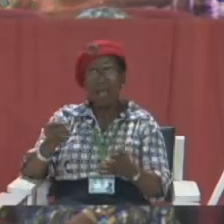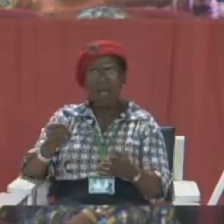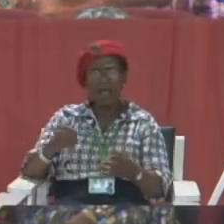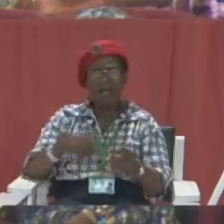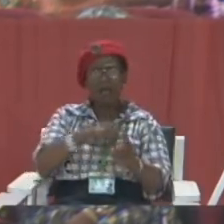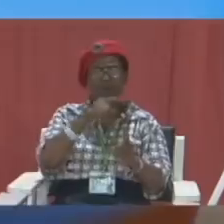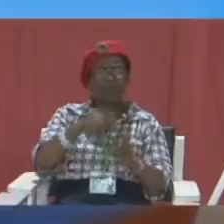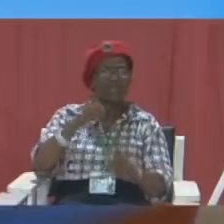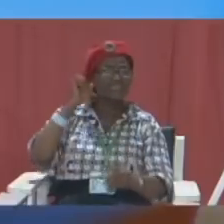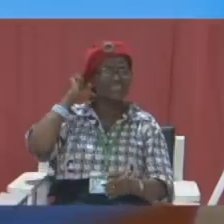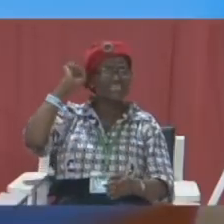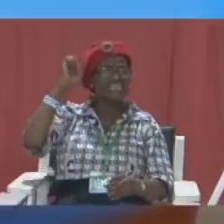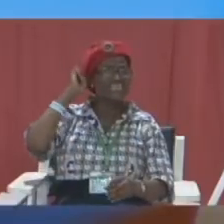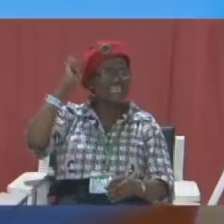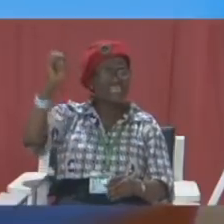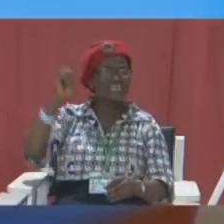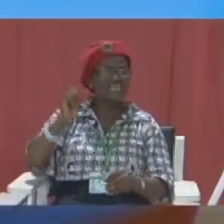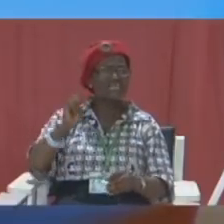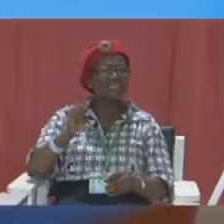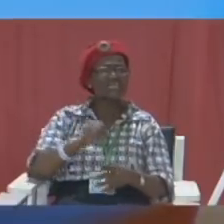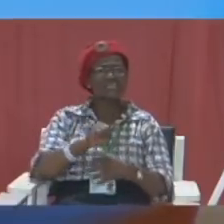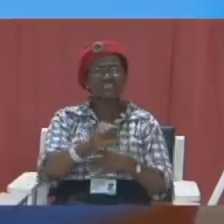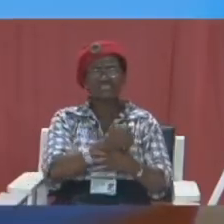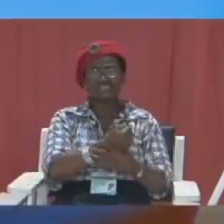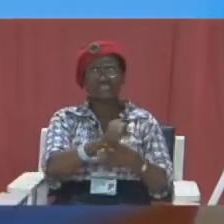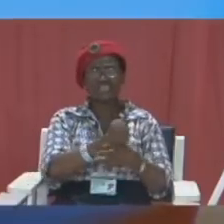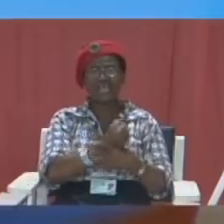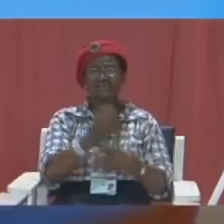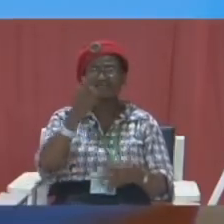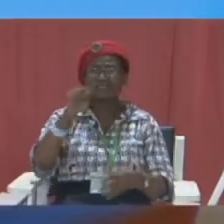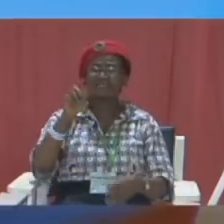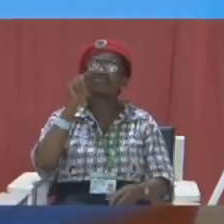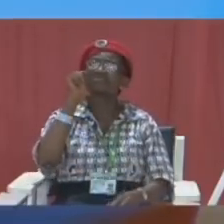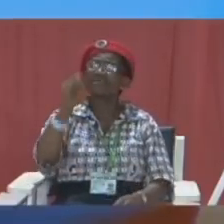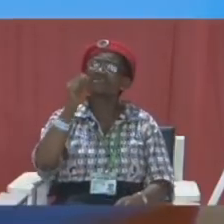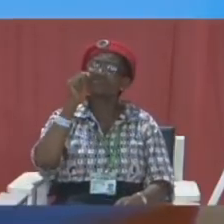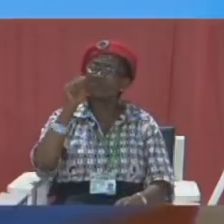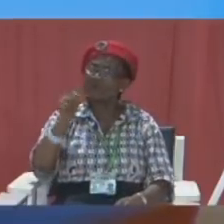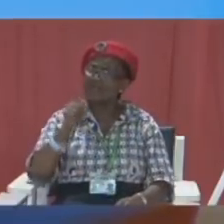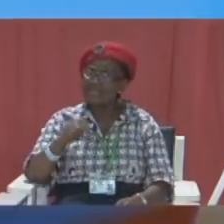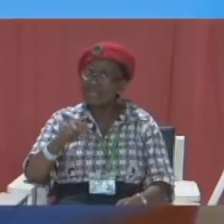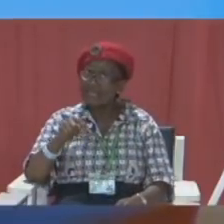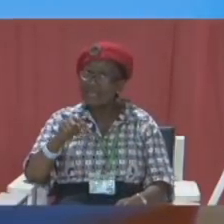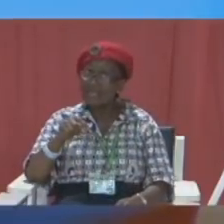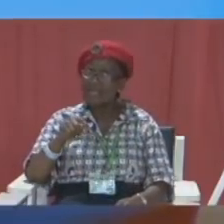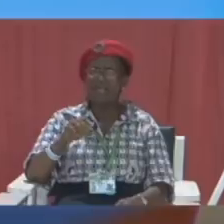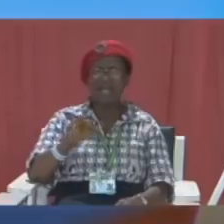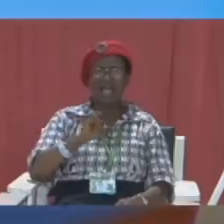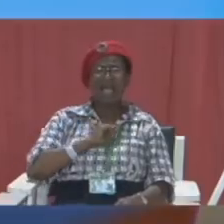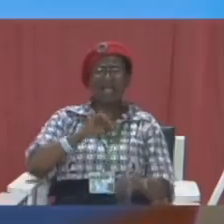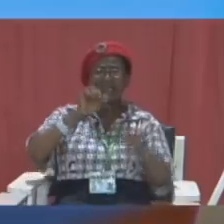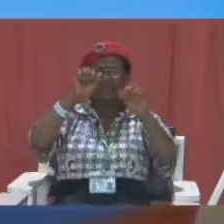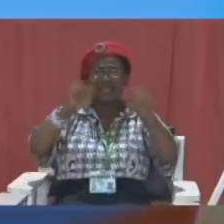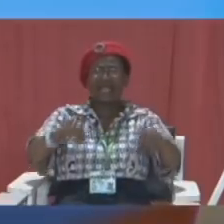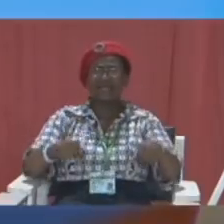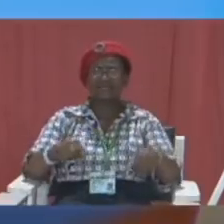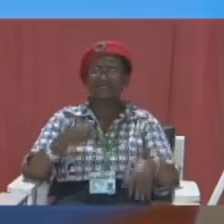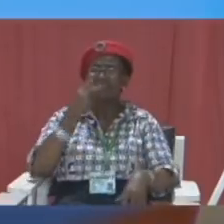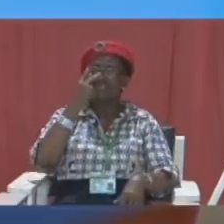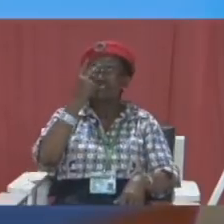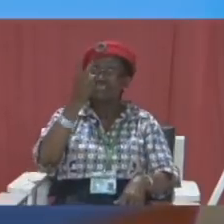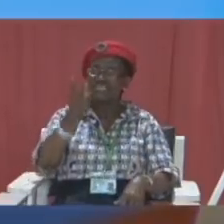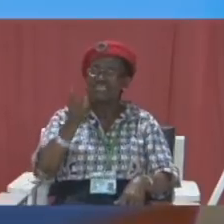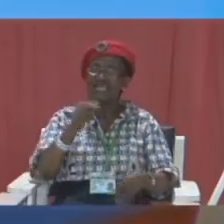shared the testimony. Nigba to so eri yi. Ah, I can see that many of you don't even believe it